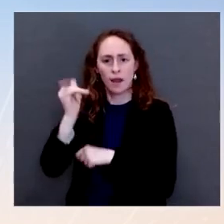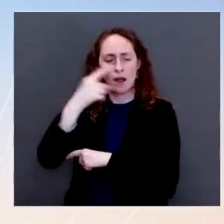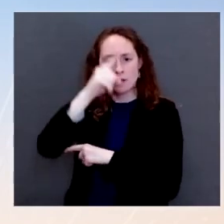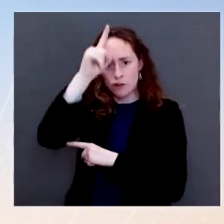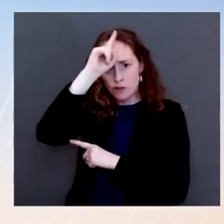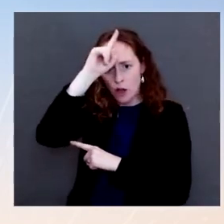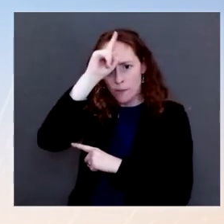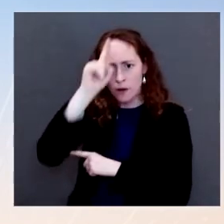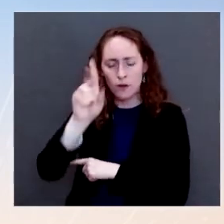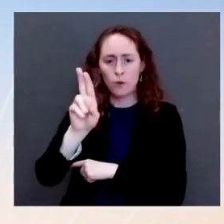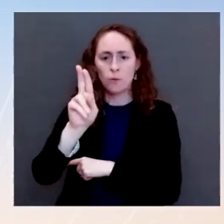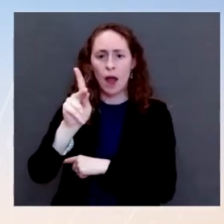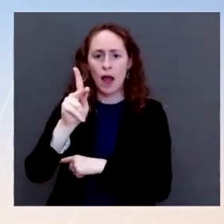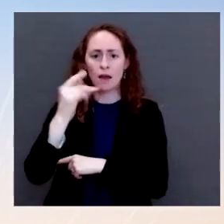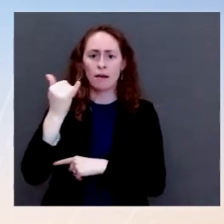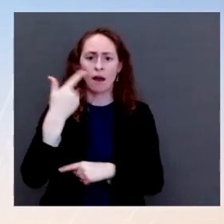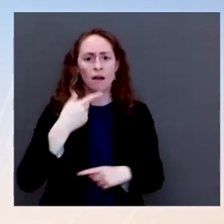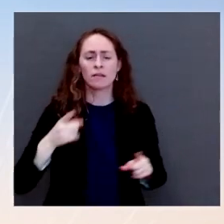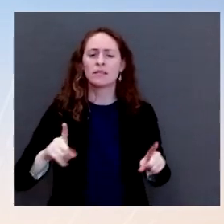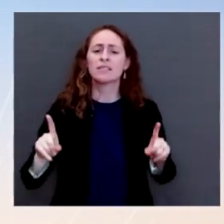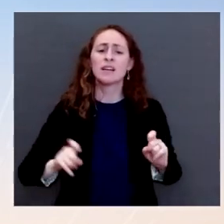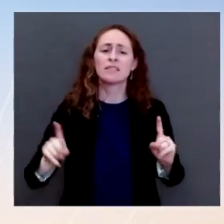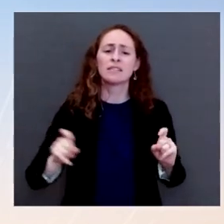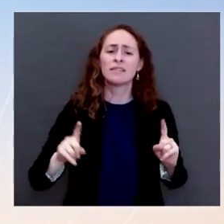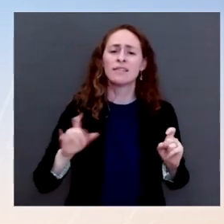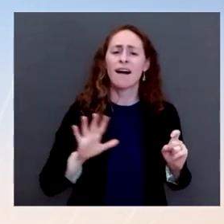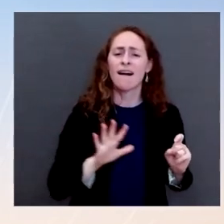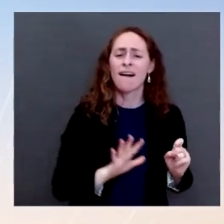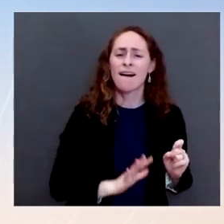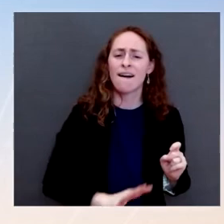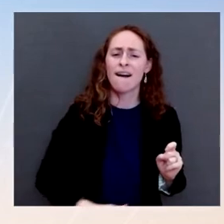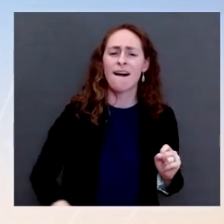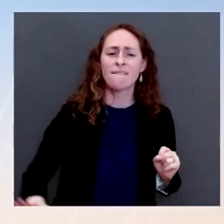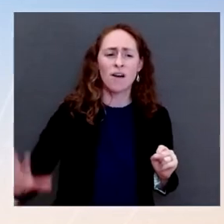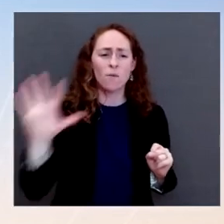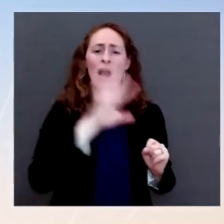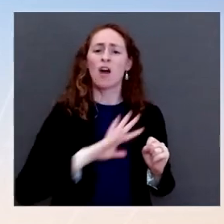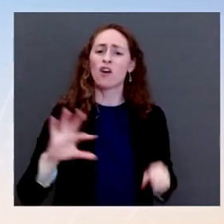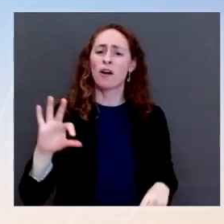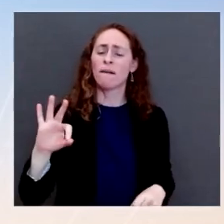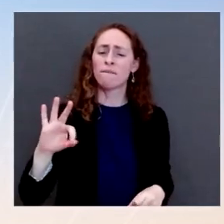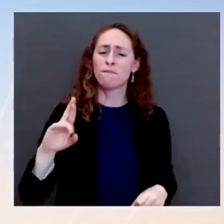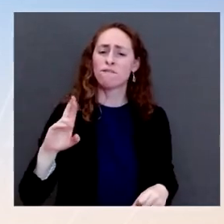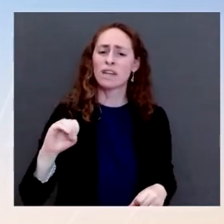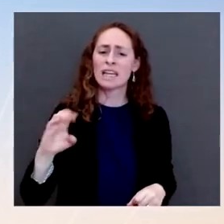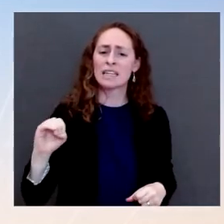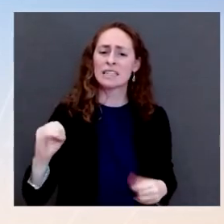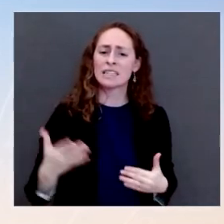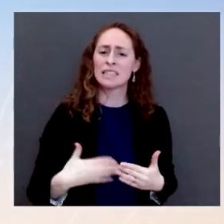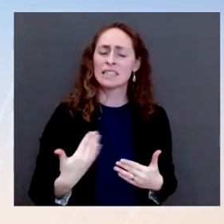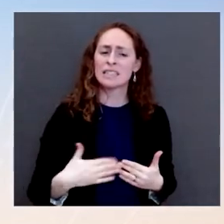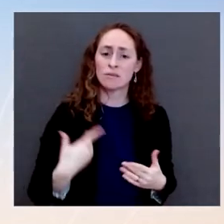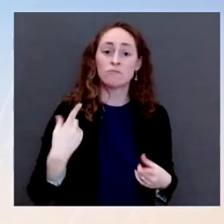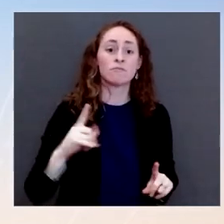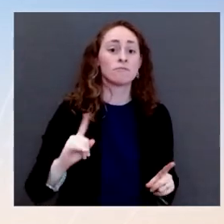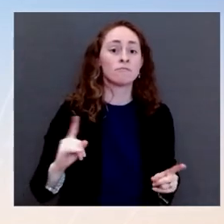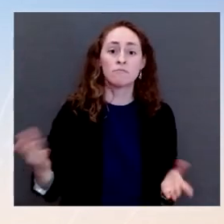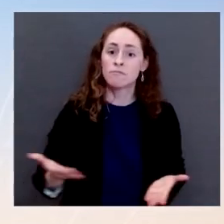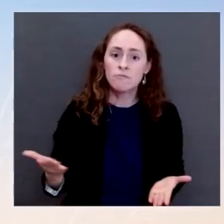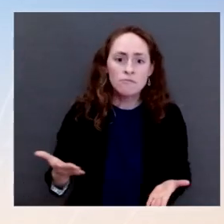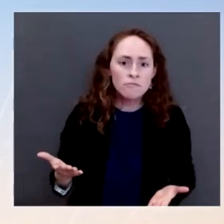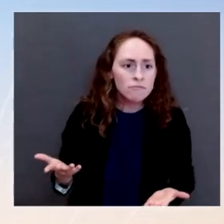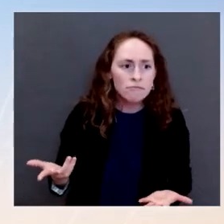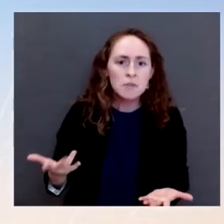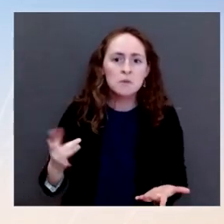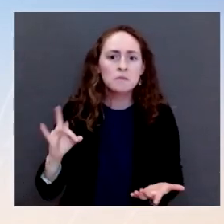have 8 tests that have been approved by the FDA here. We see that as the gold standard. Whether or not all of those tests would meet that